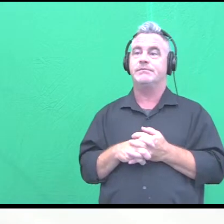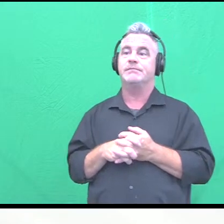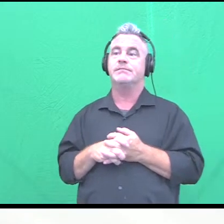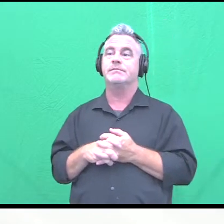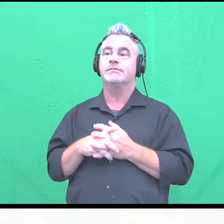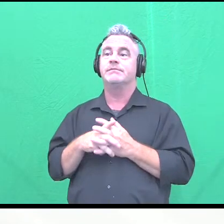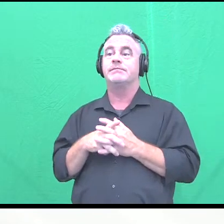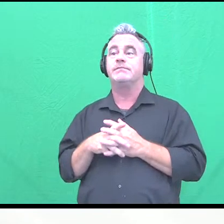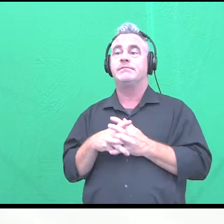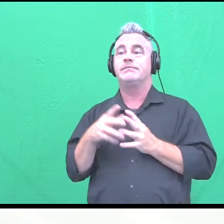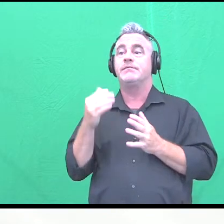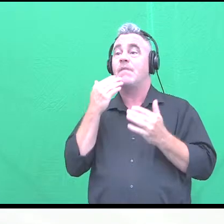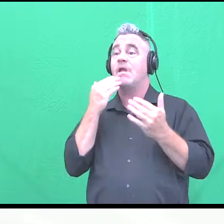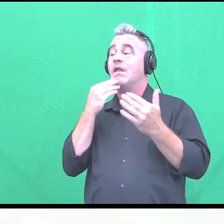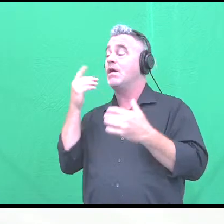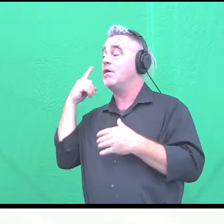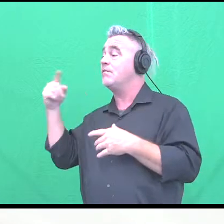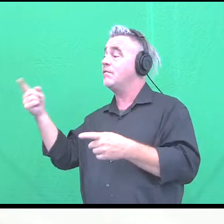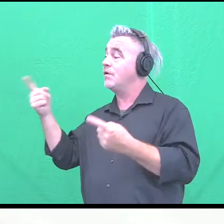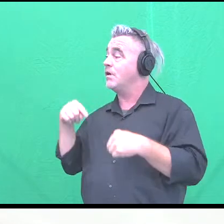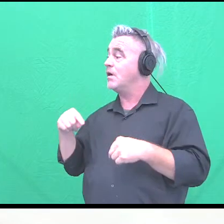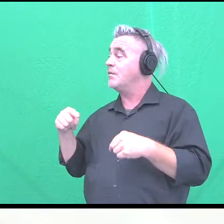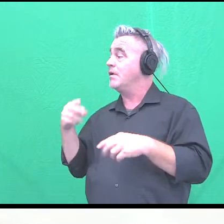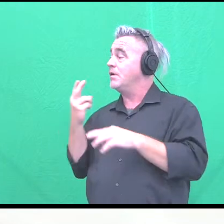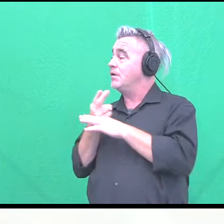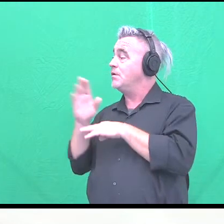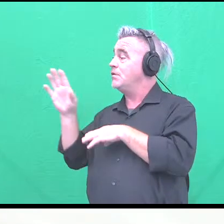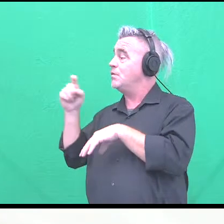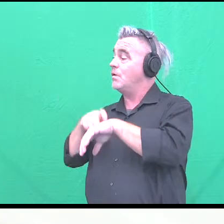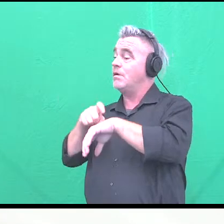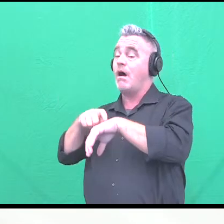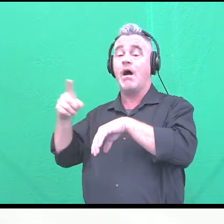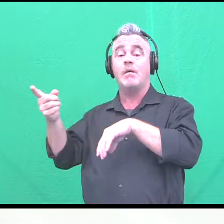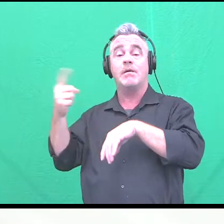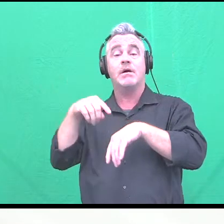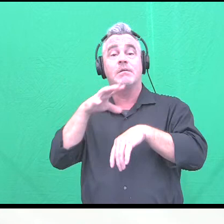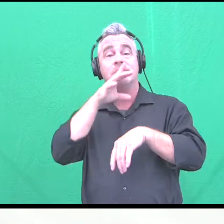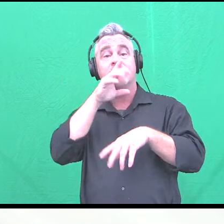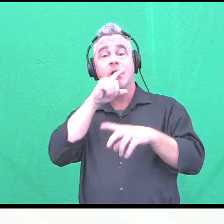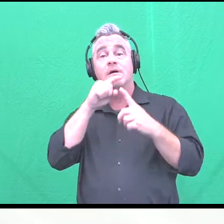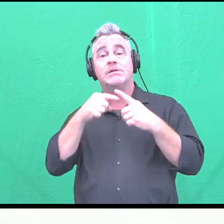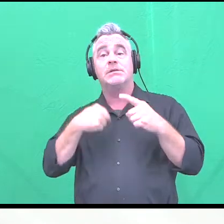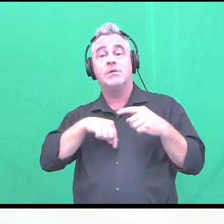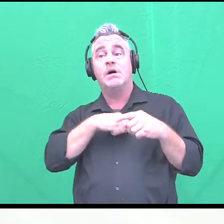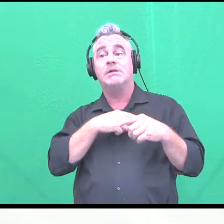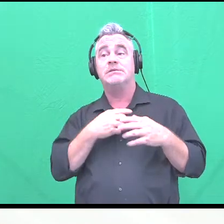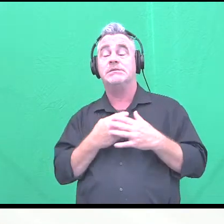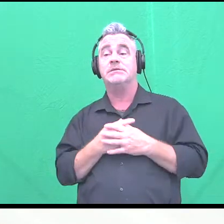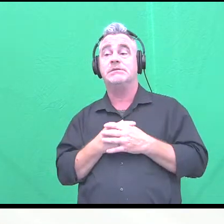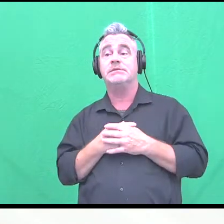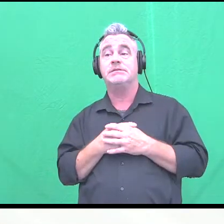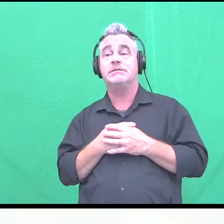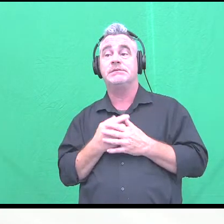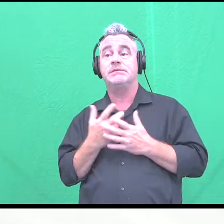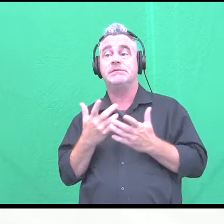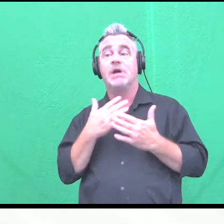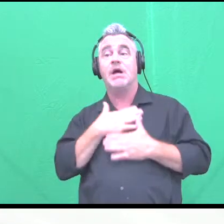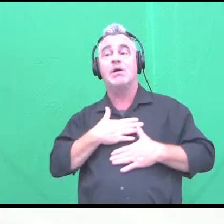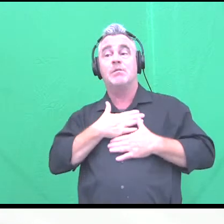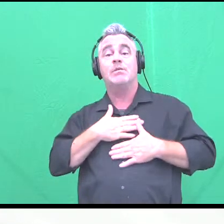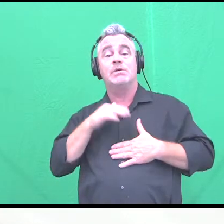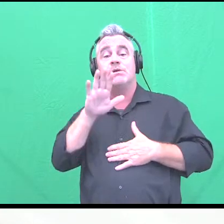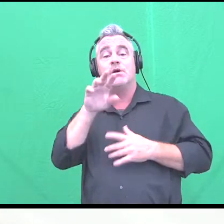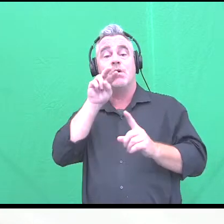I too, I want to thank you for coming out, taking your time to come out and talk to us. It's really I appreciate your